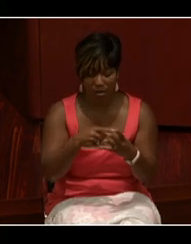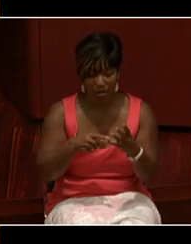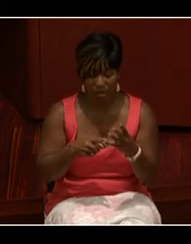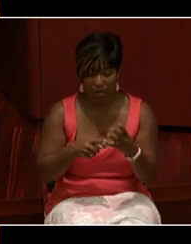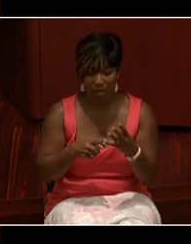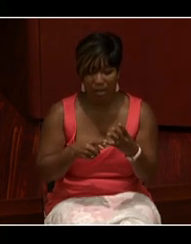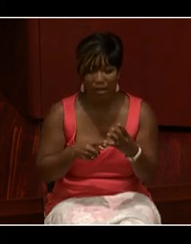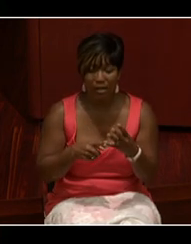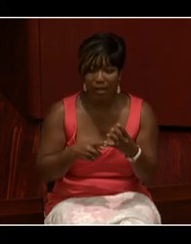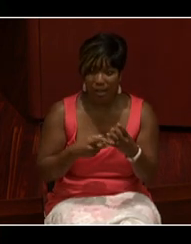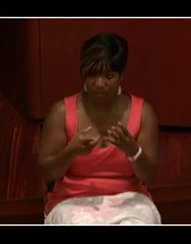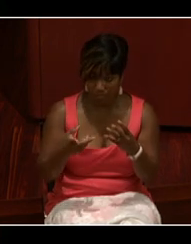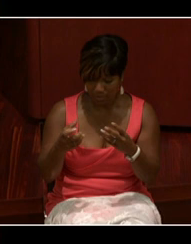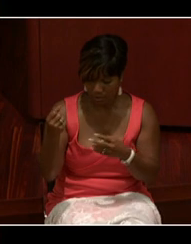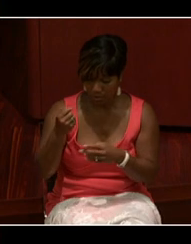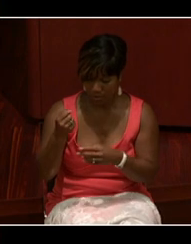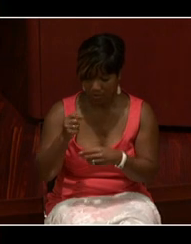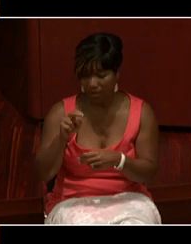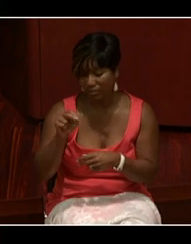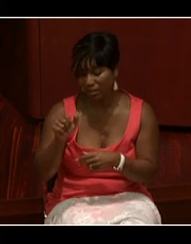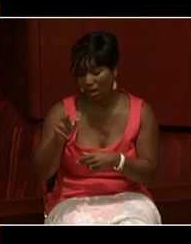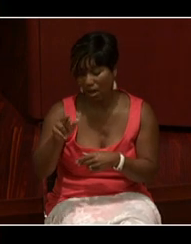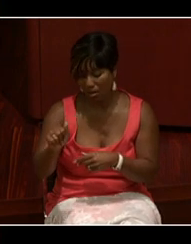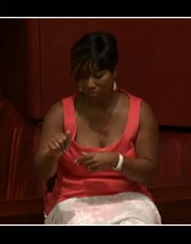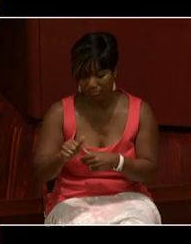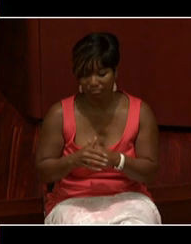accessioned into the holdings of the National Archives.